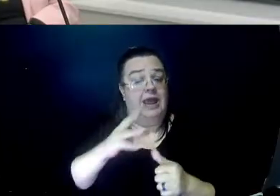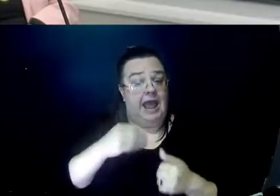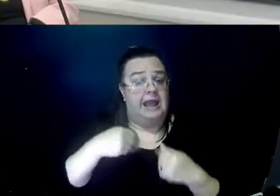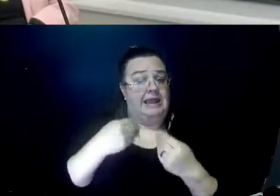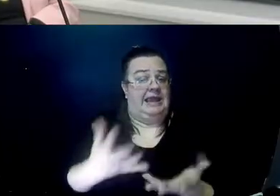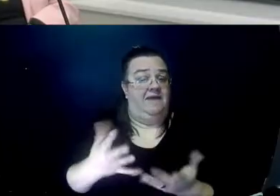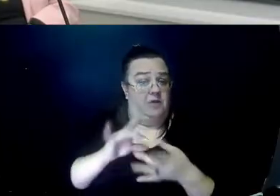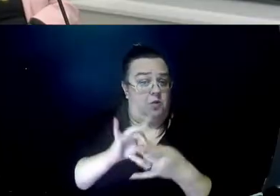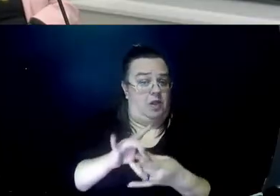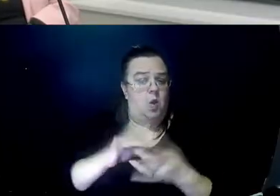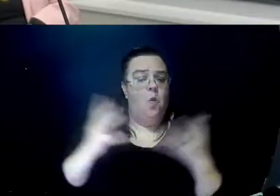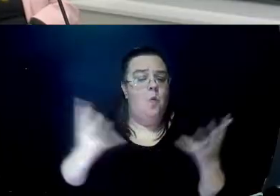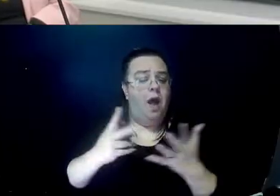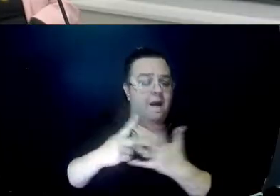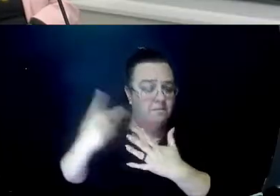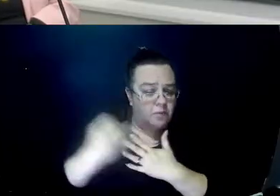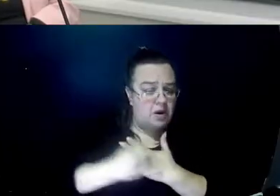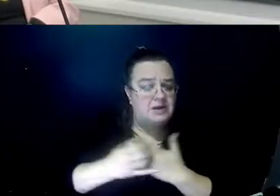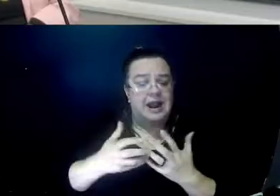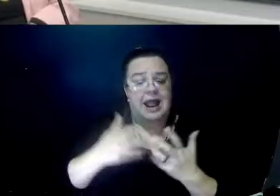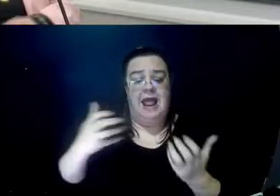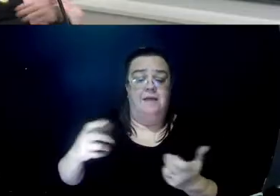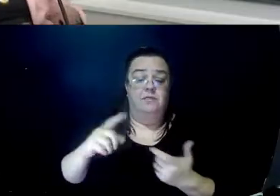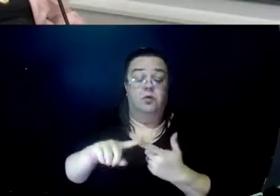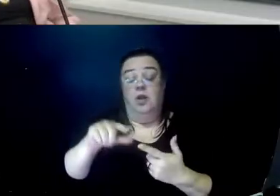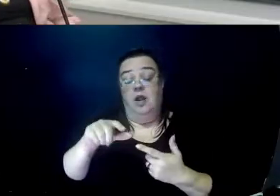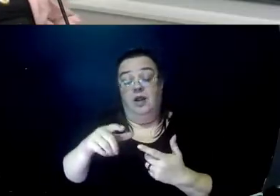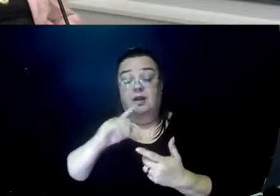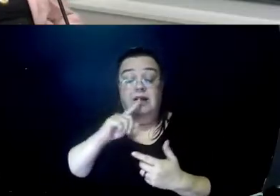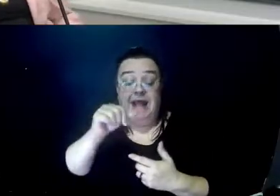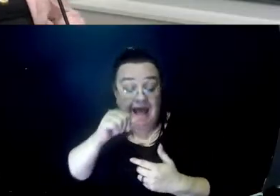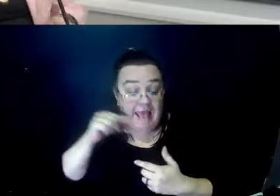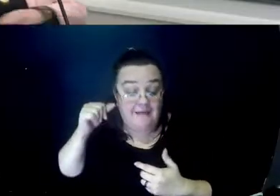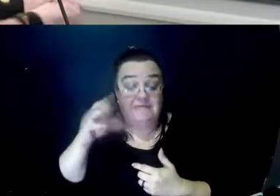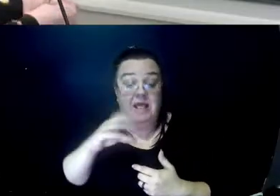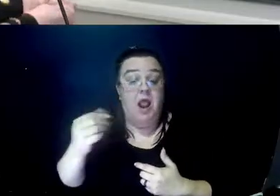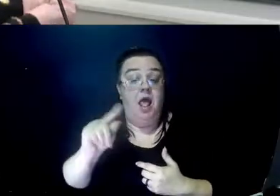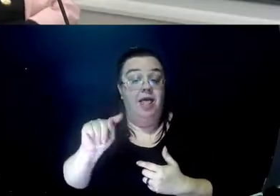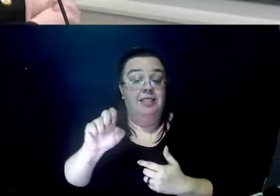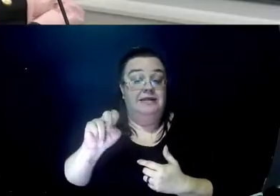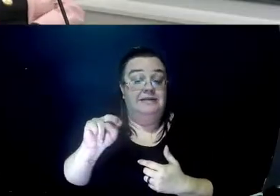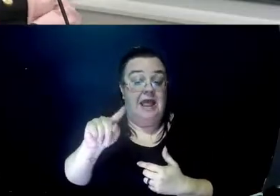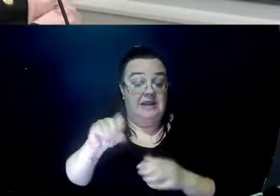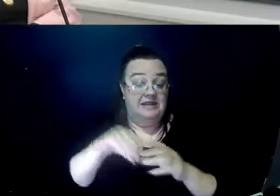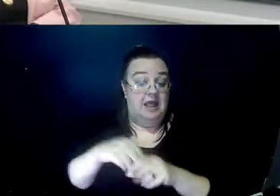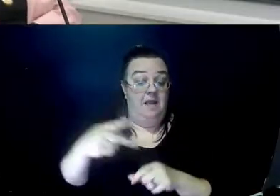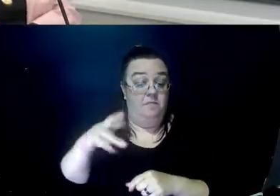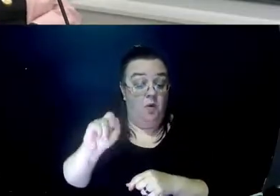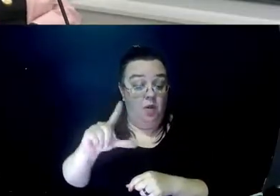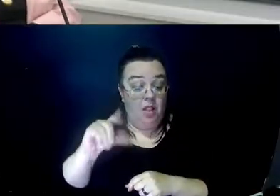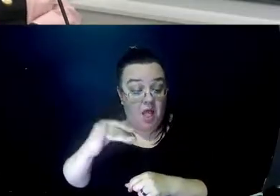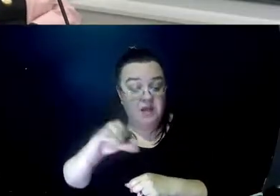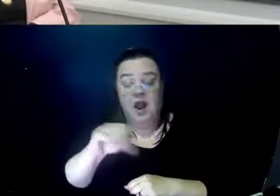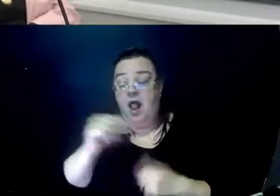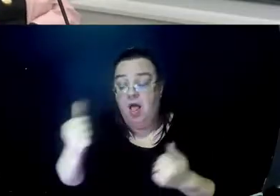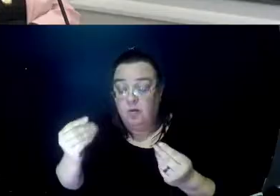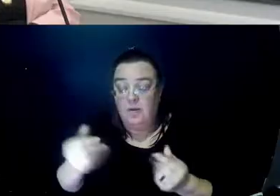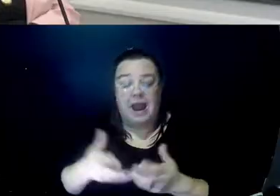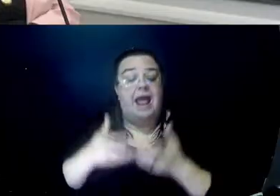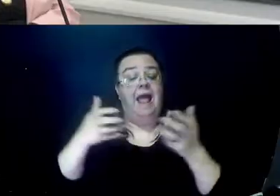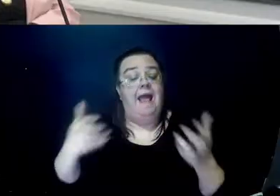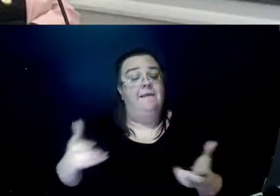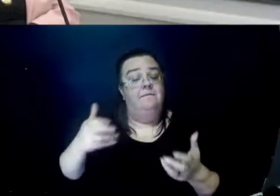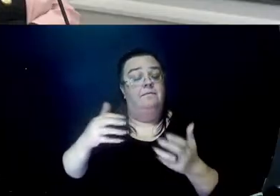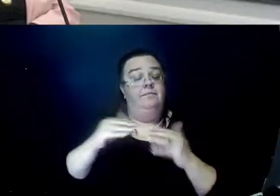What projects and to what extent are Amazon and other tenants of Prologis and the other properties, what degree do they